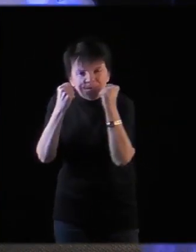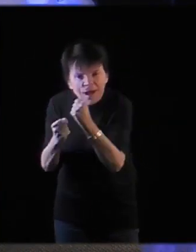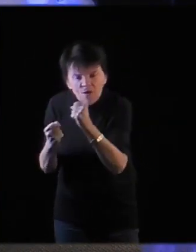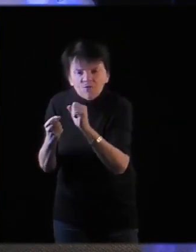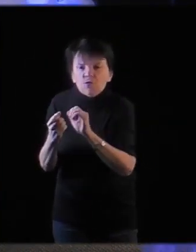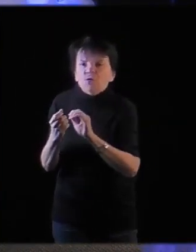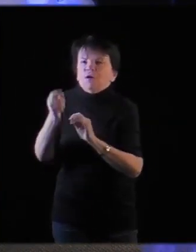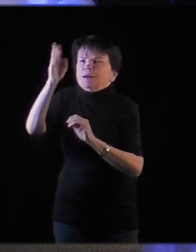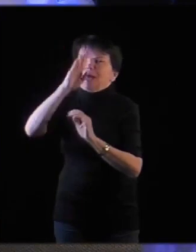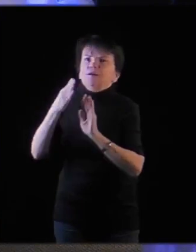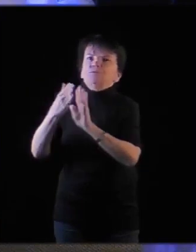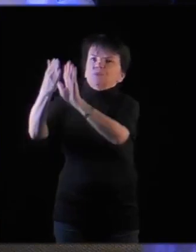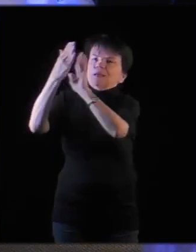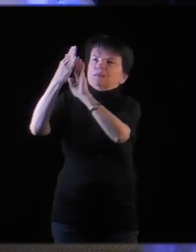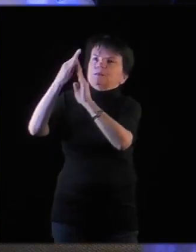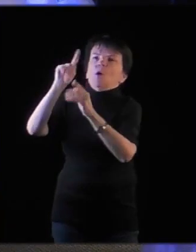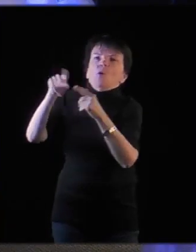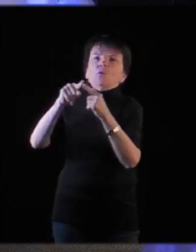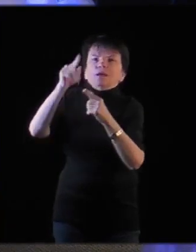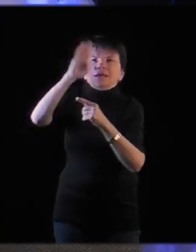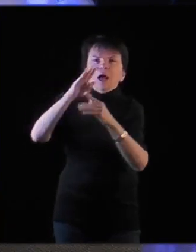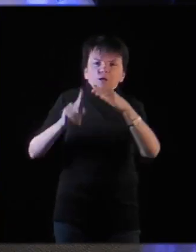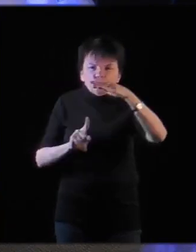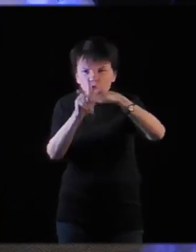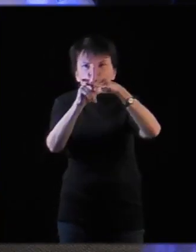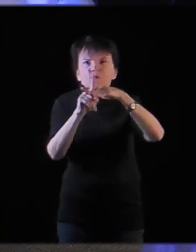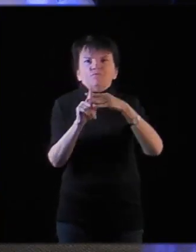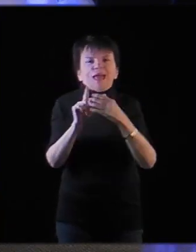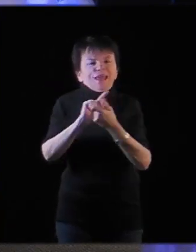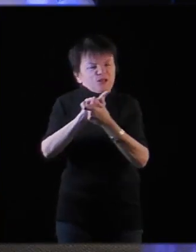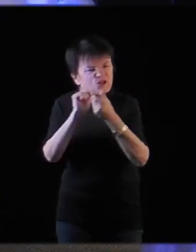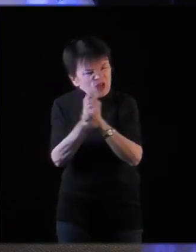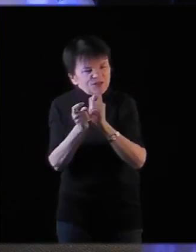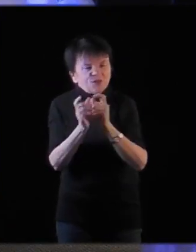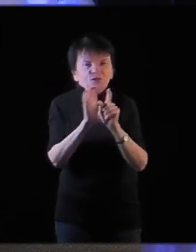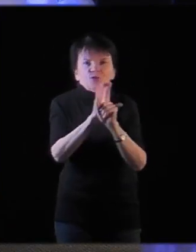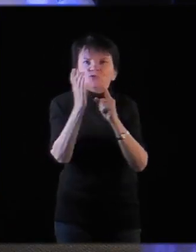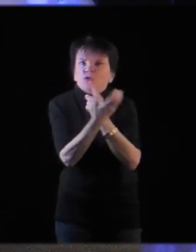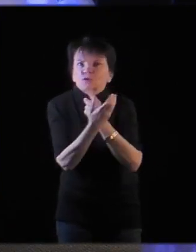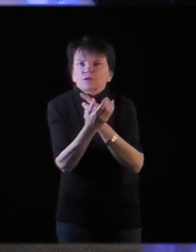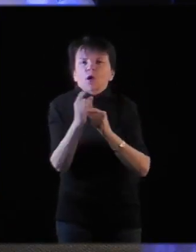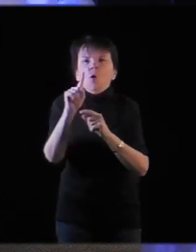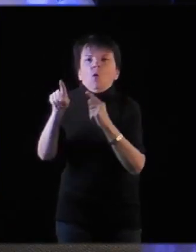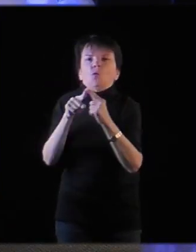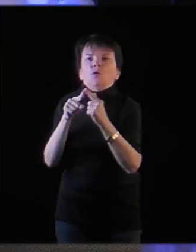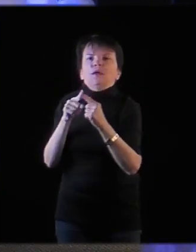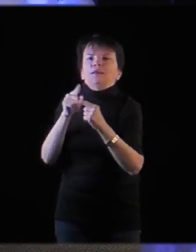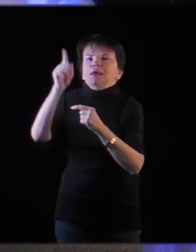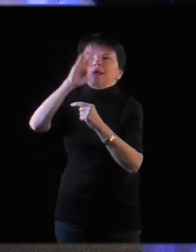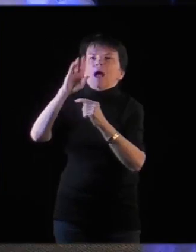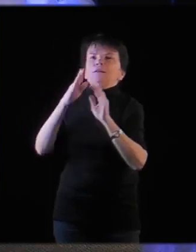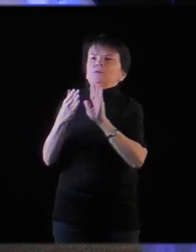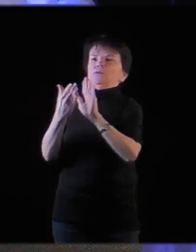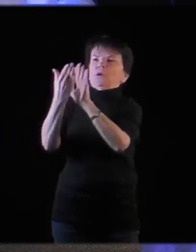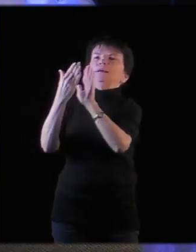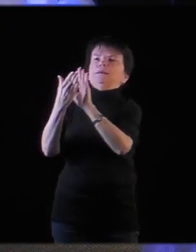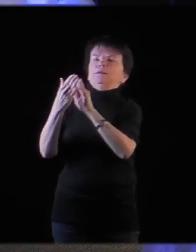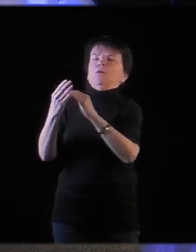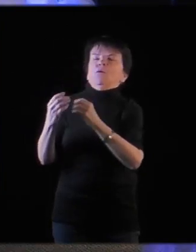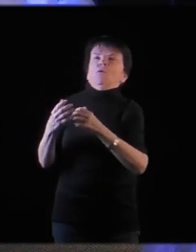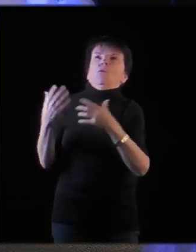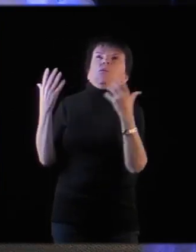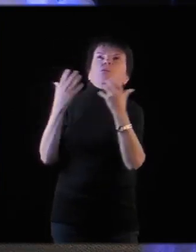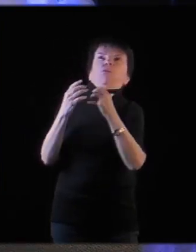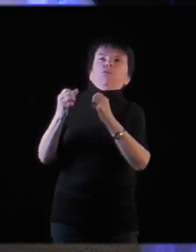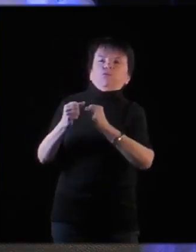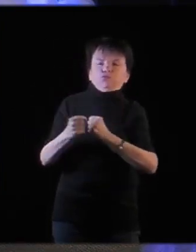always different. When God shows up, he changes the circumstance. When God is present, it is powerful. Friends, that's one of the great